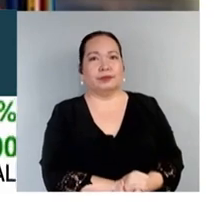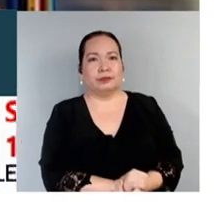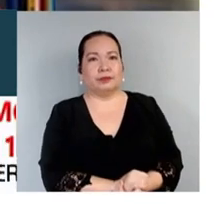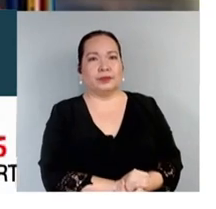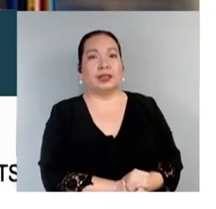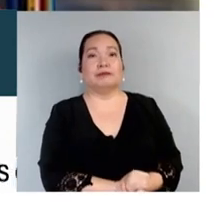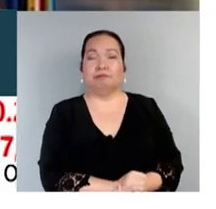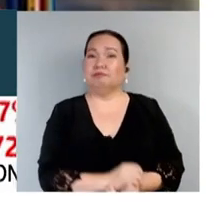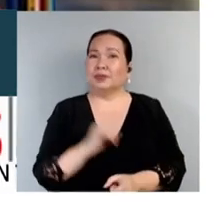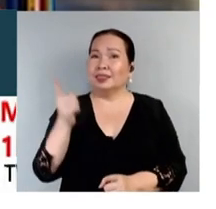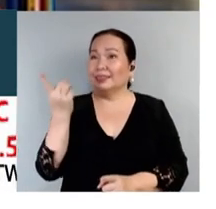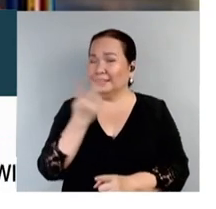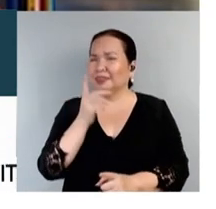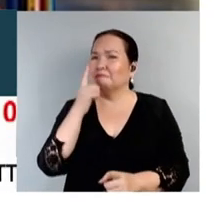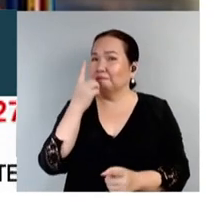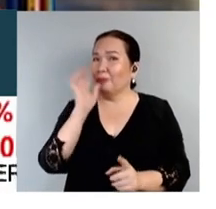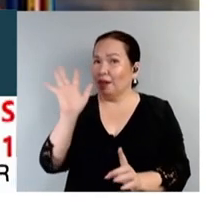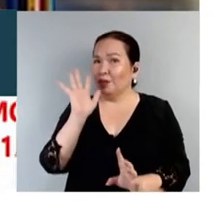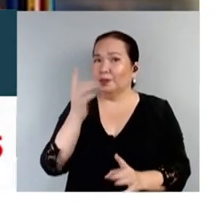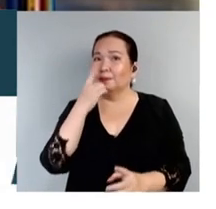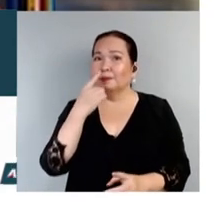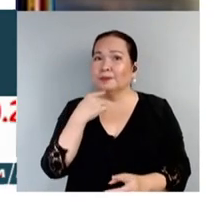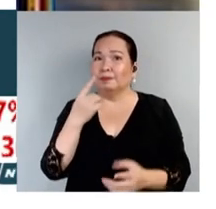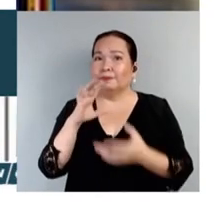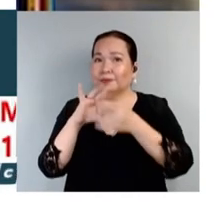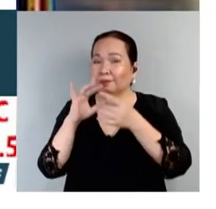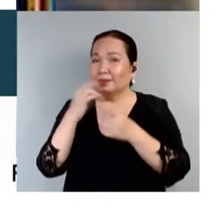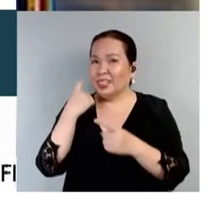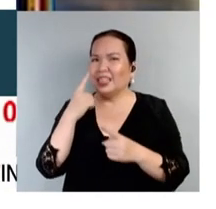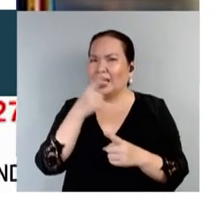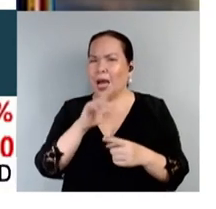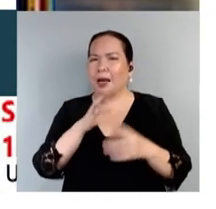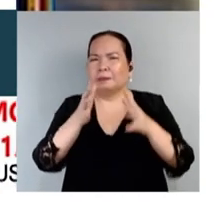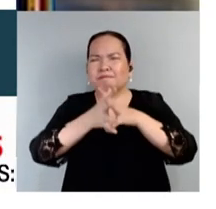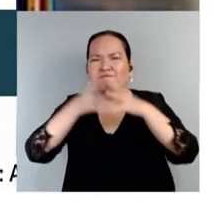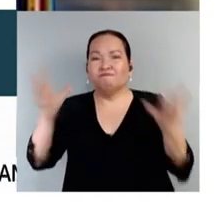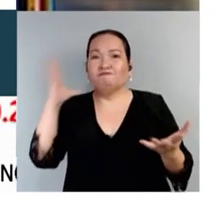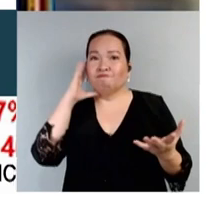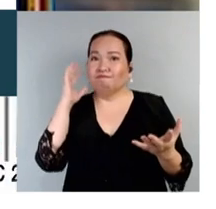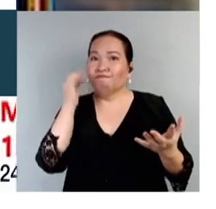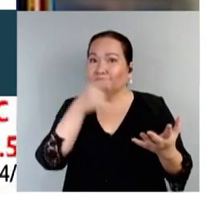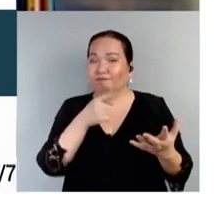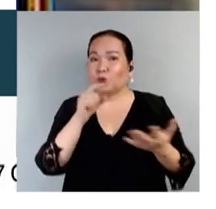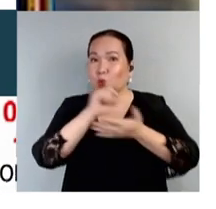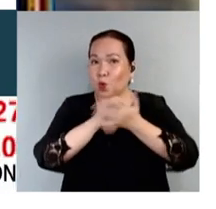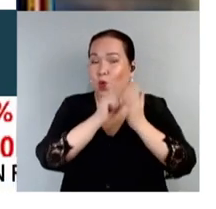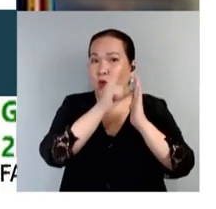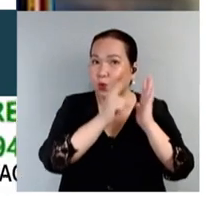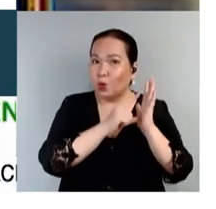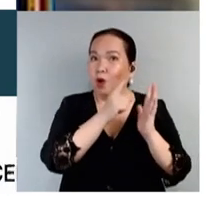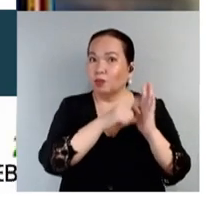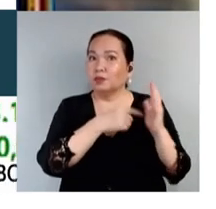much experience in legislation. I hope that they have followed through in,